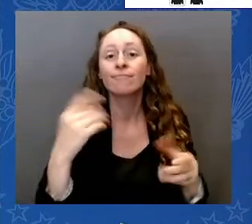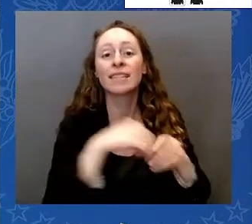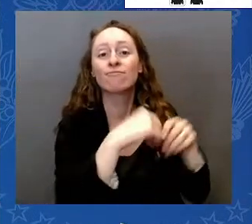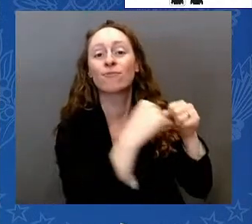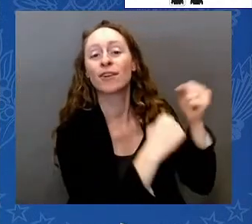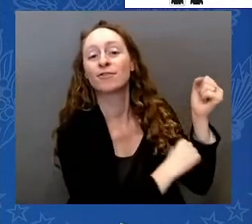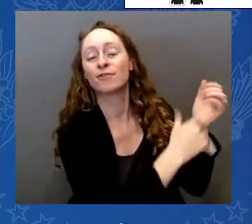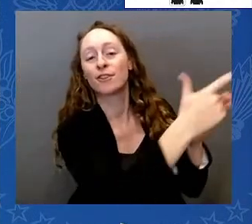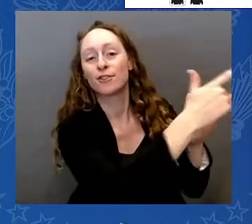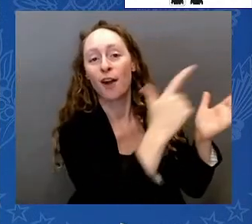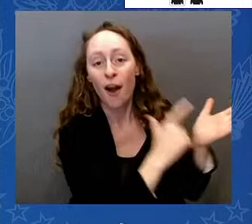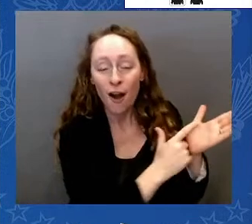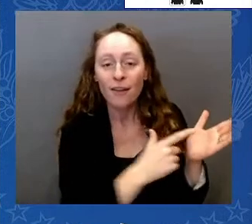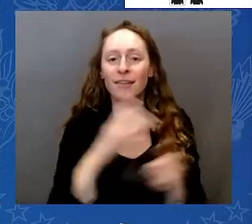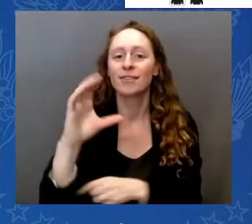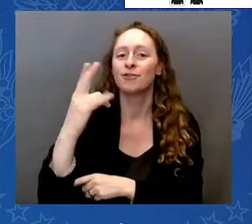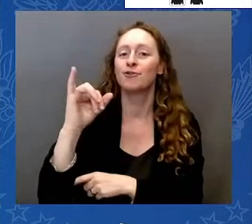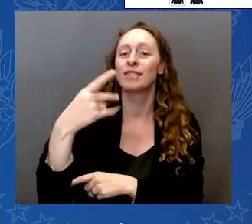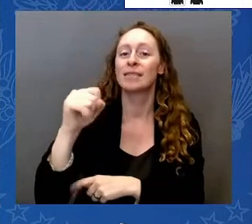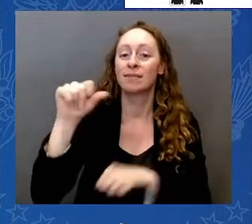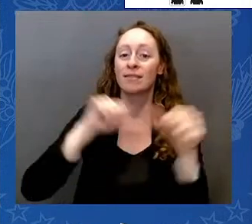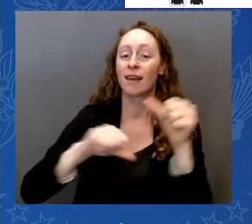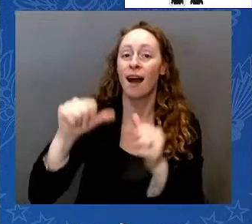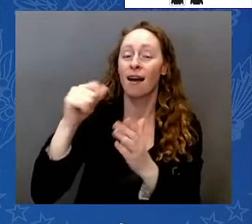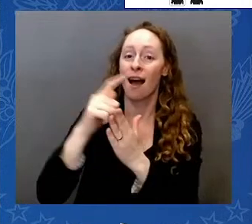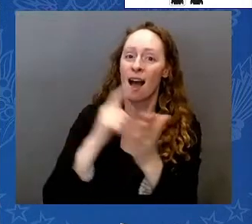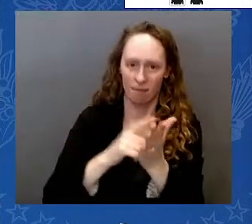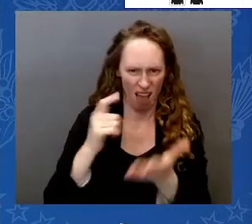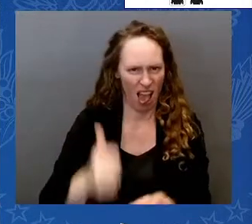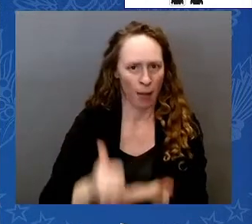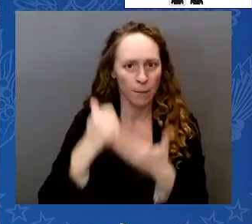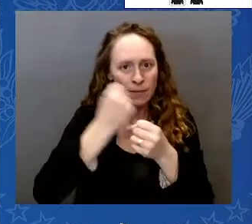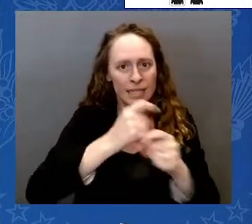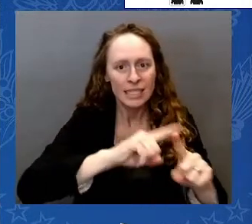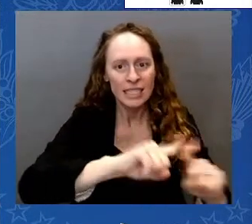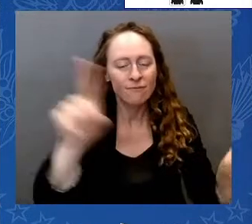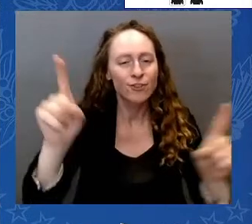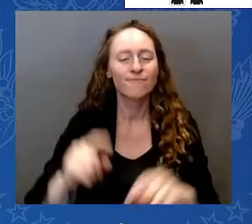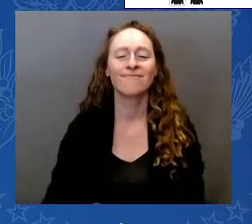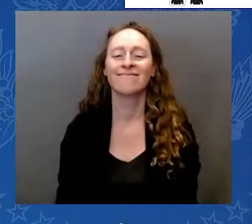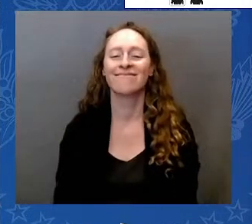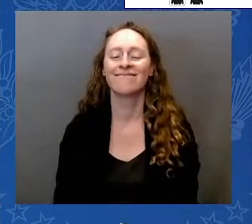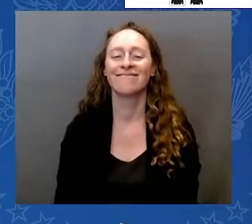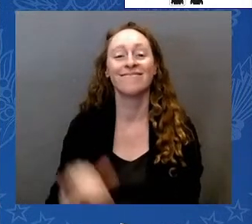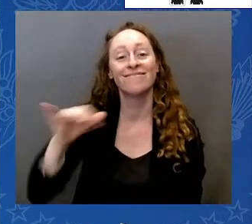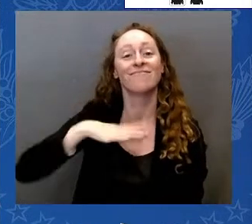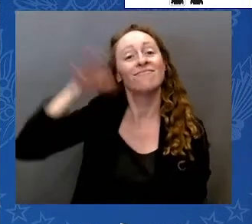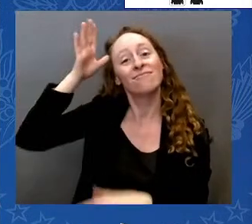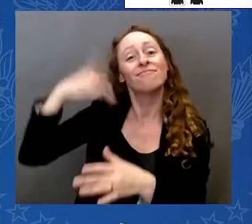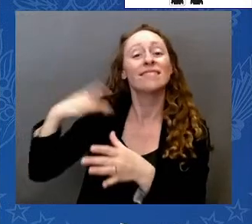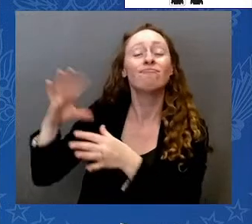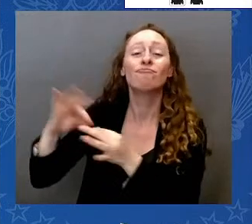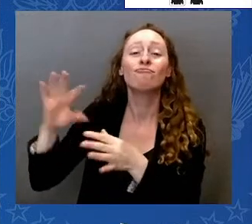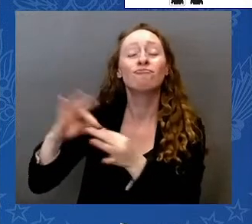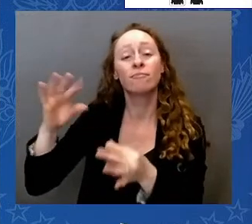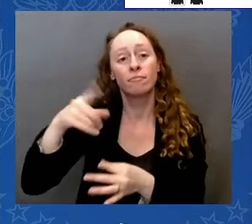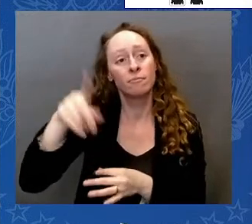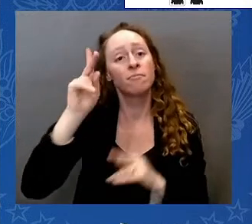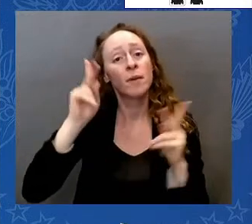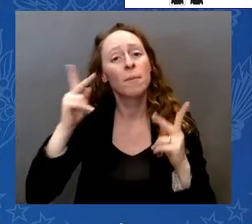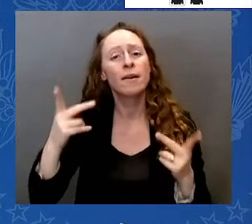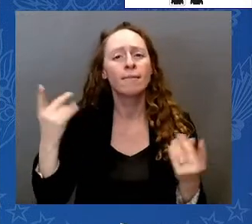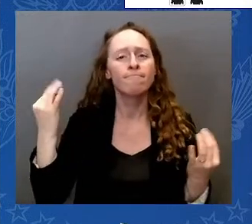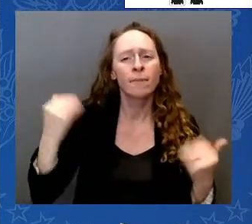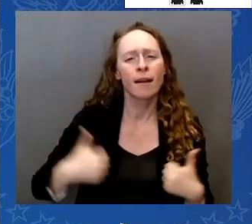about putting 3 squares on the table every day and not having to deal with all the politics that are going on and all the Throwing